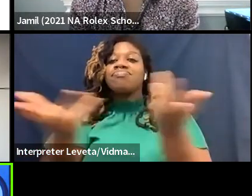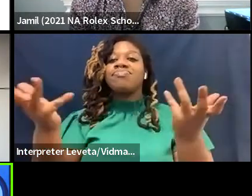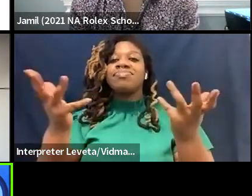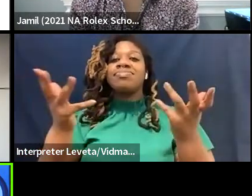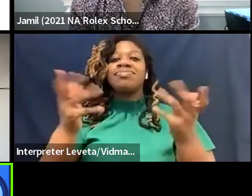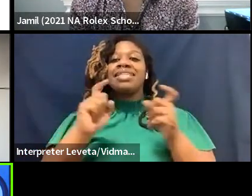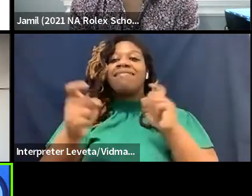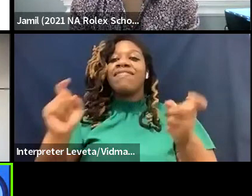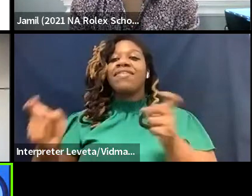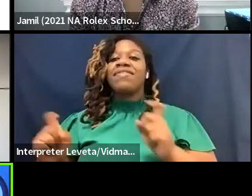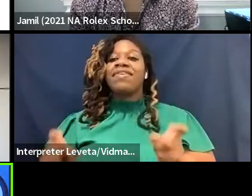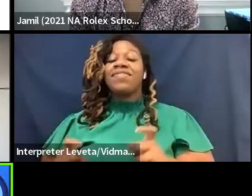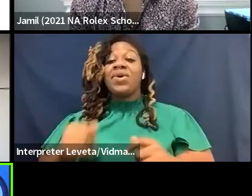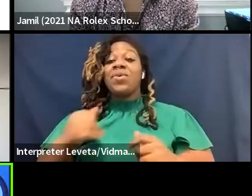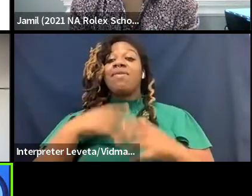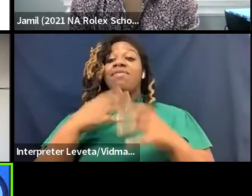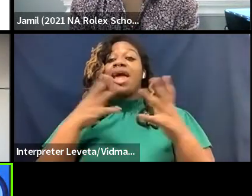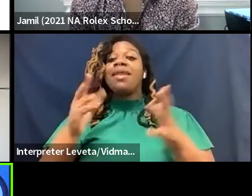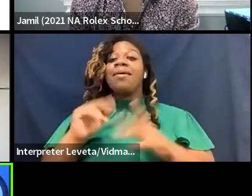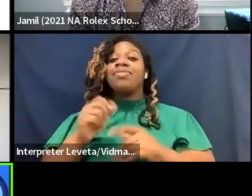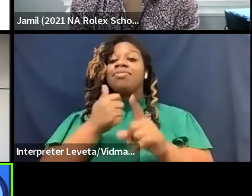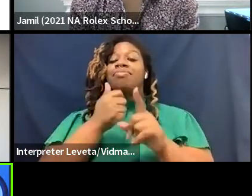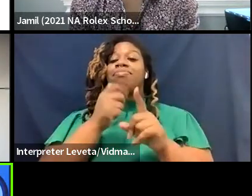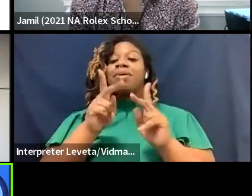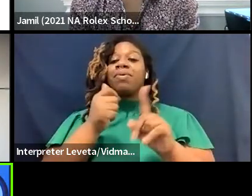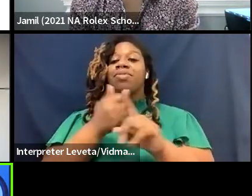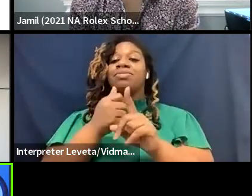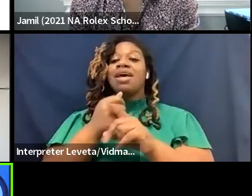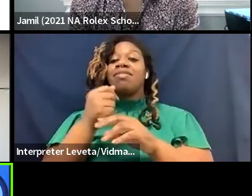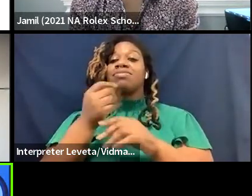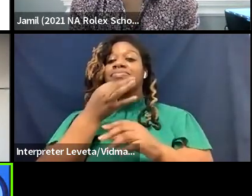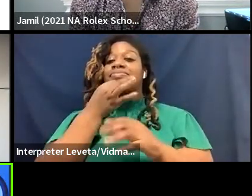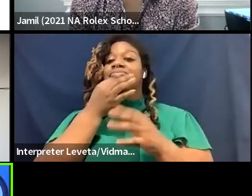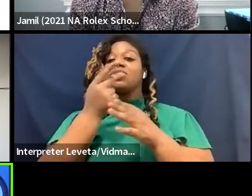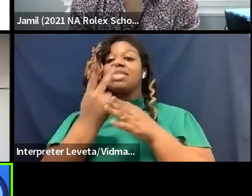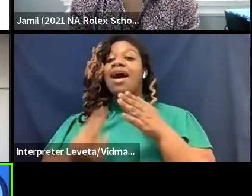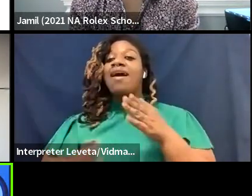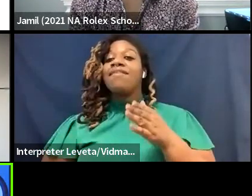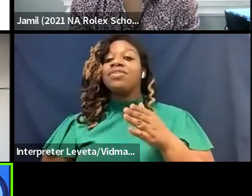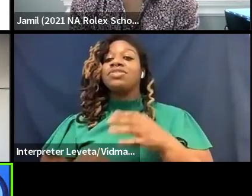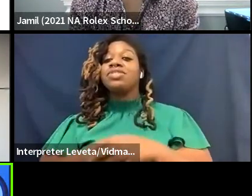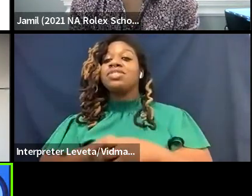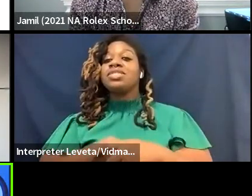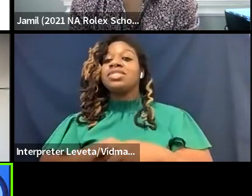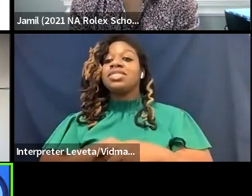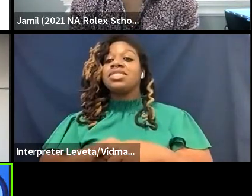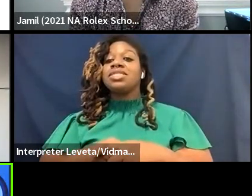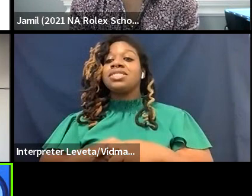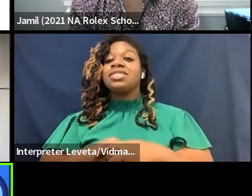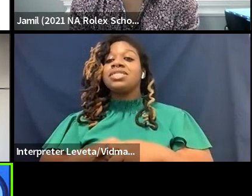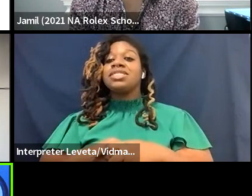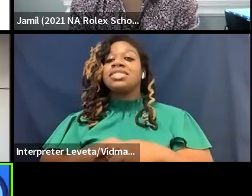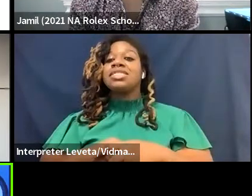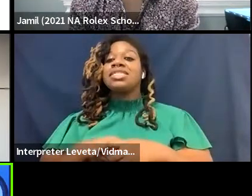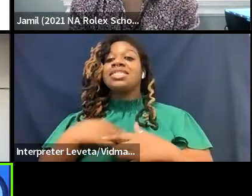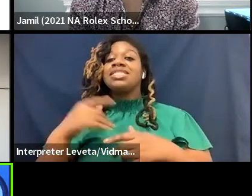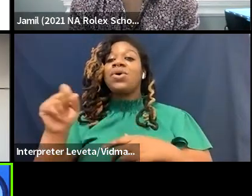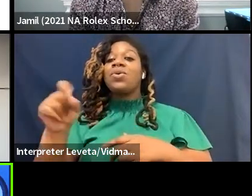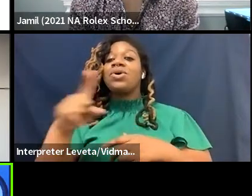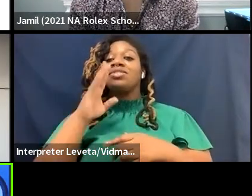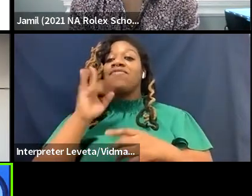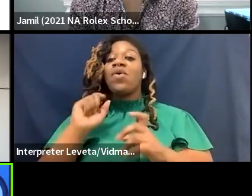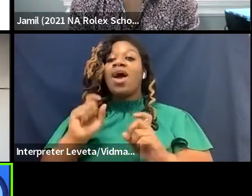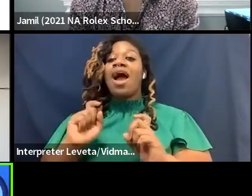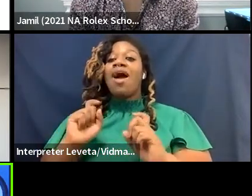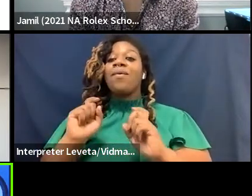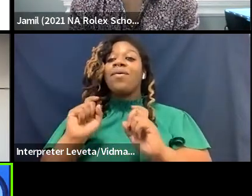of divers and we've been talking about diving. So the question for our trivia, for our giveaway, we have our All We Can Save book